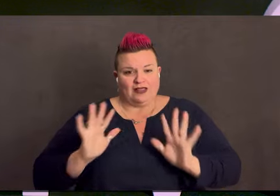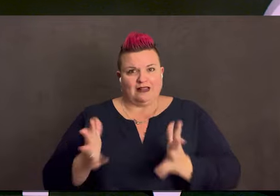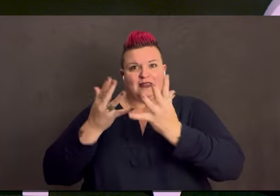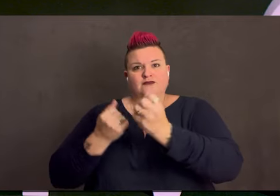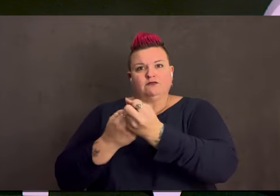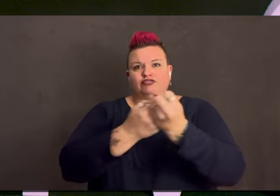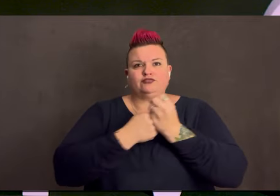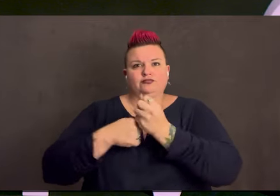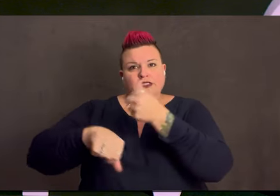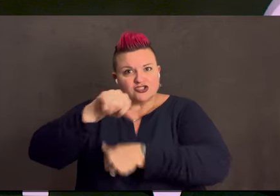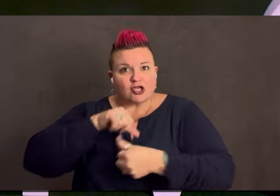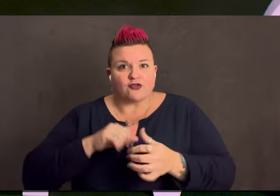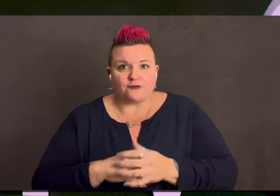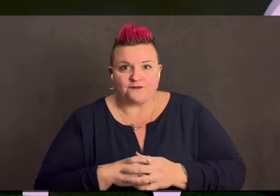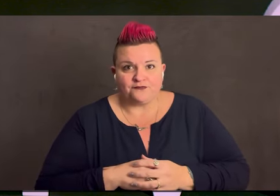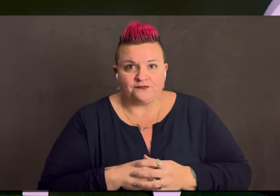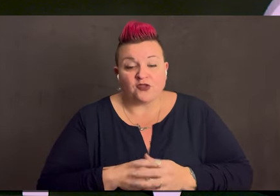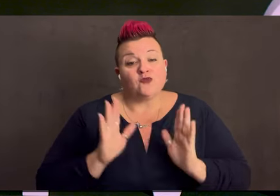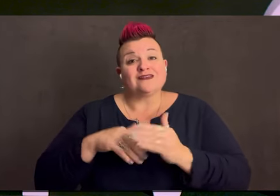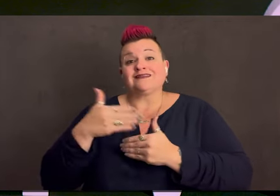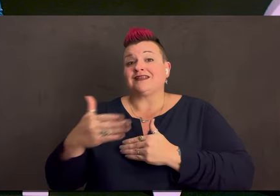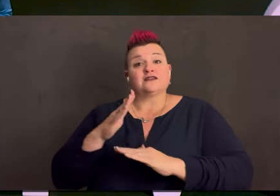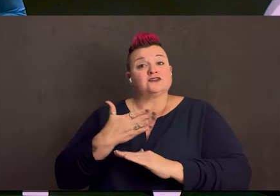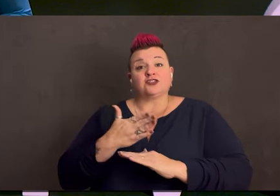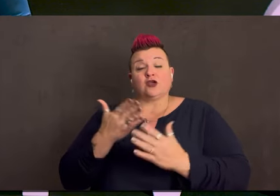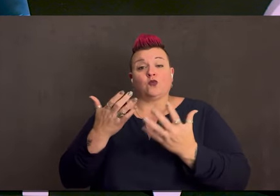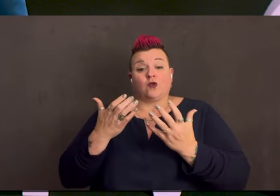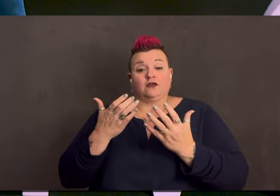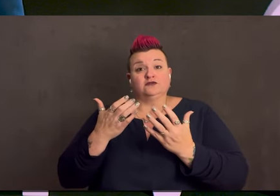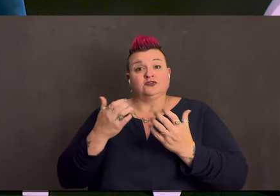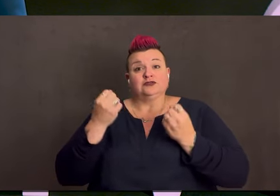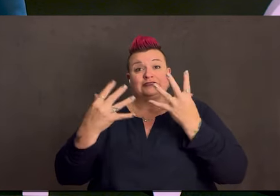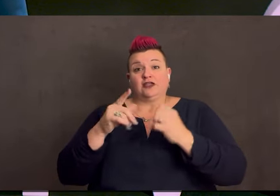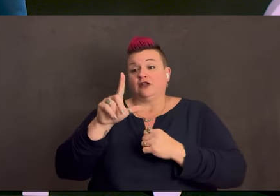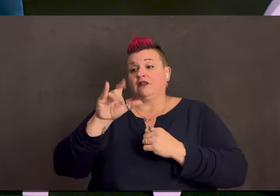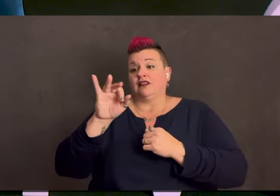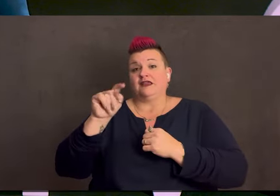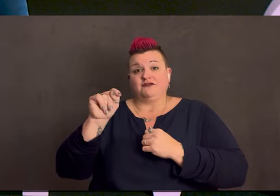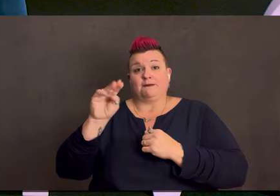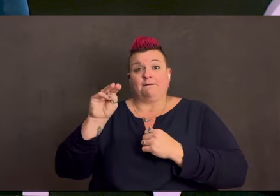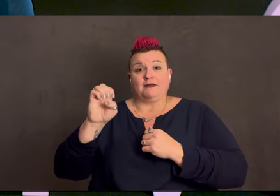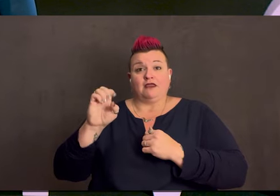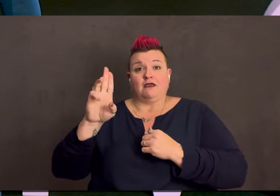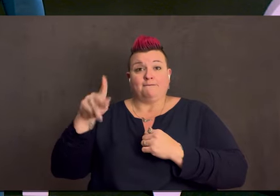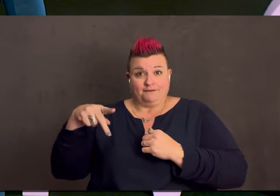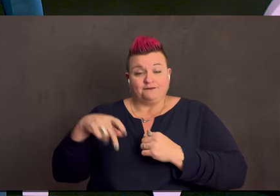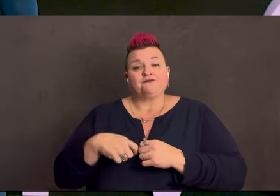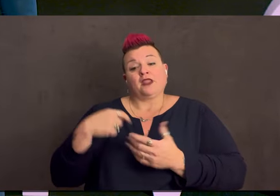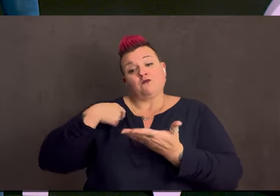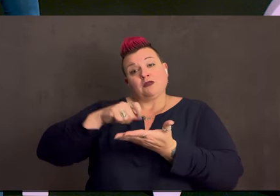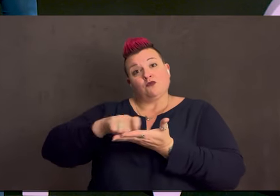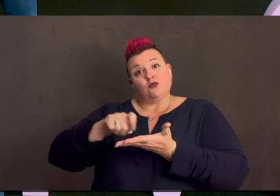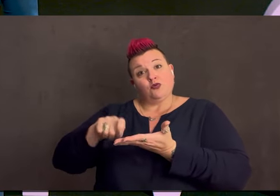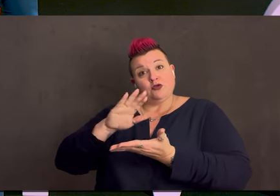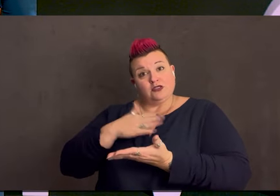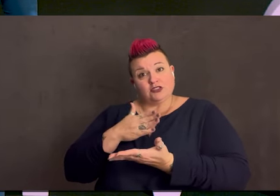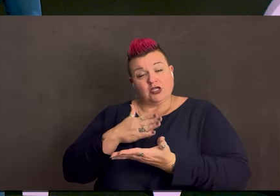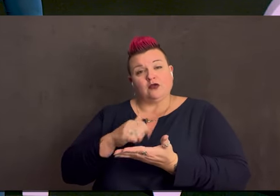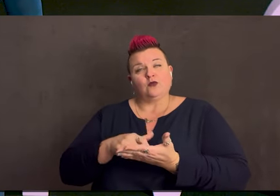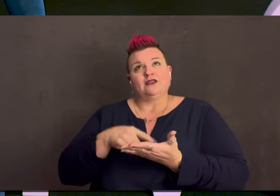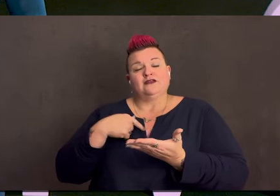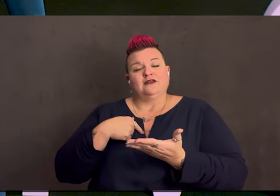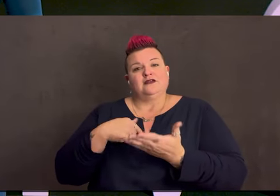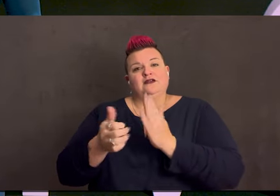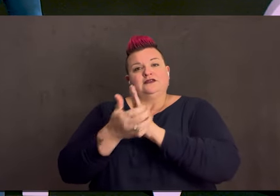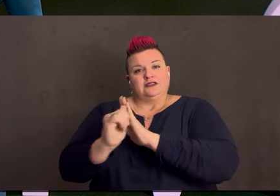by lifting each other up. So this next song I'm going to sing for you is called Lift Me Up. And I wrote this song